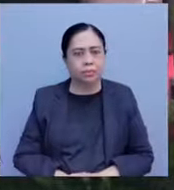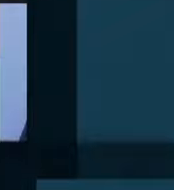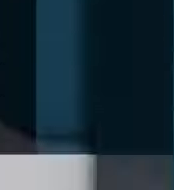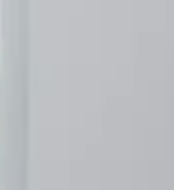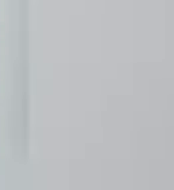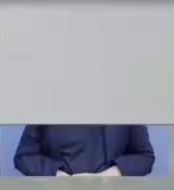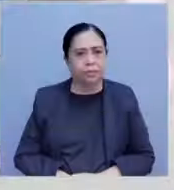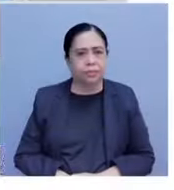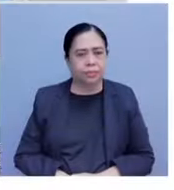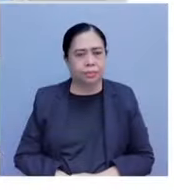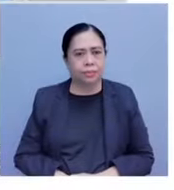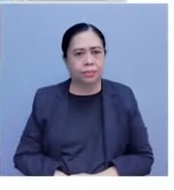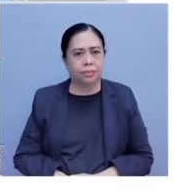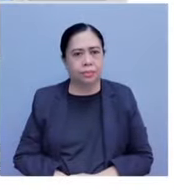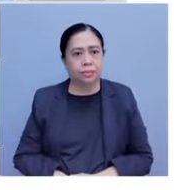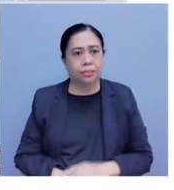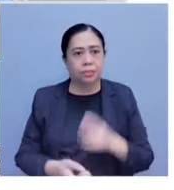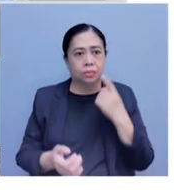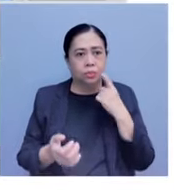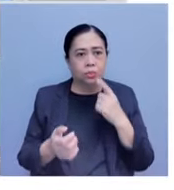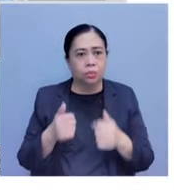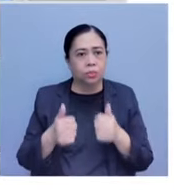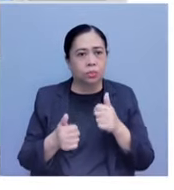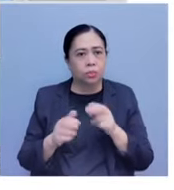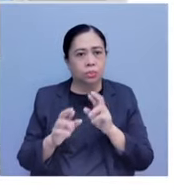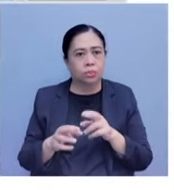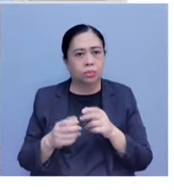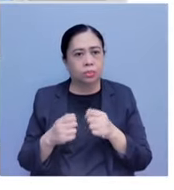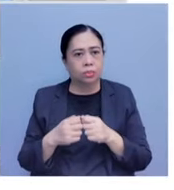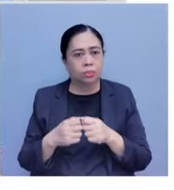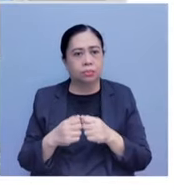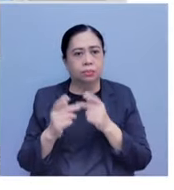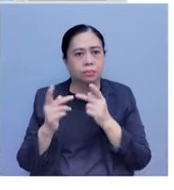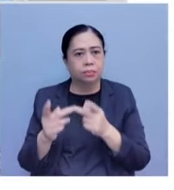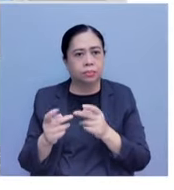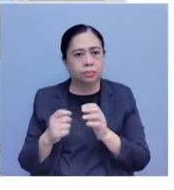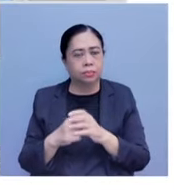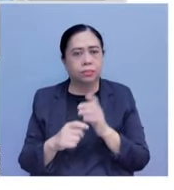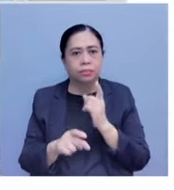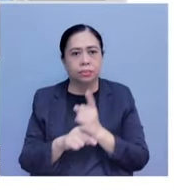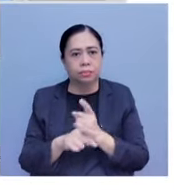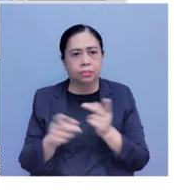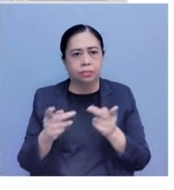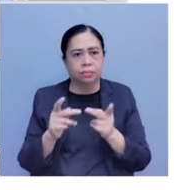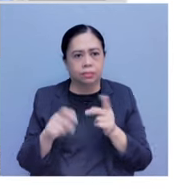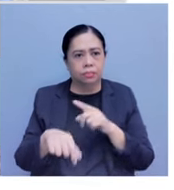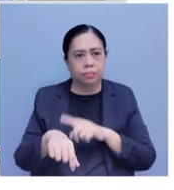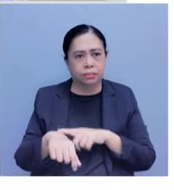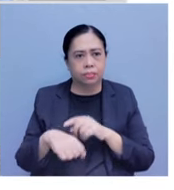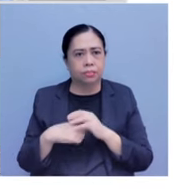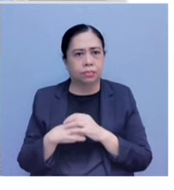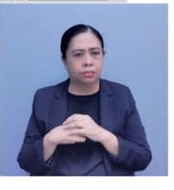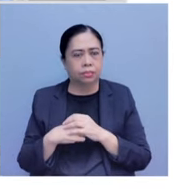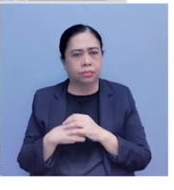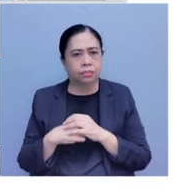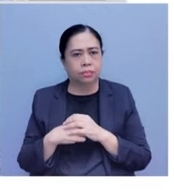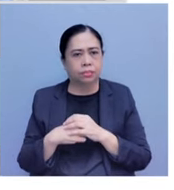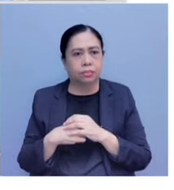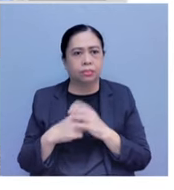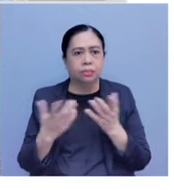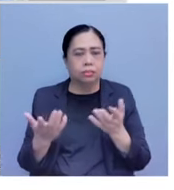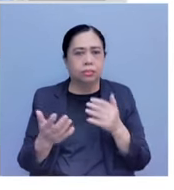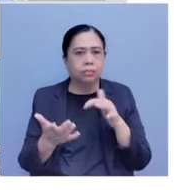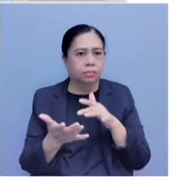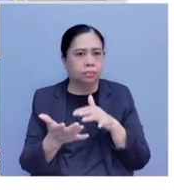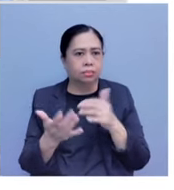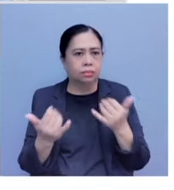We will respond to the petition at the right time, in the right place. No? Pinag-aaralan